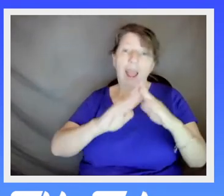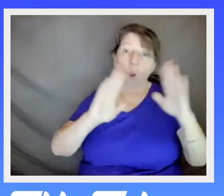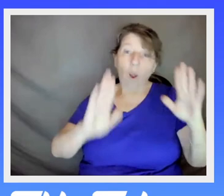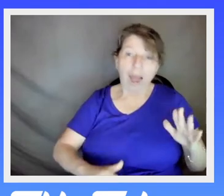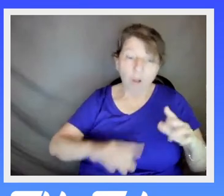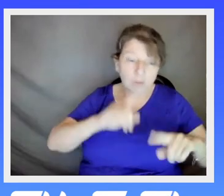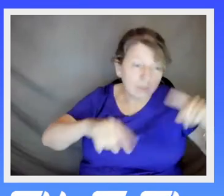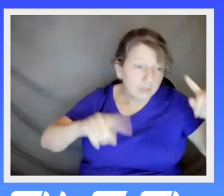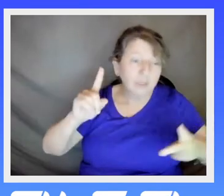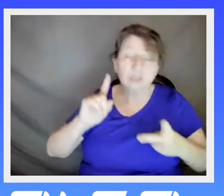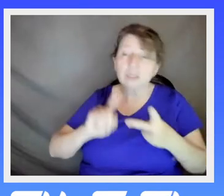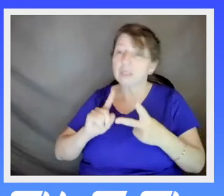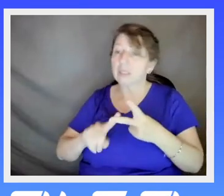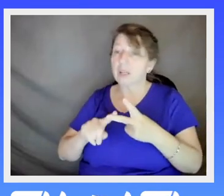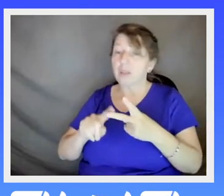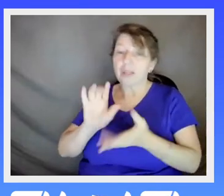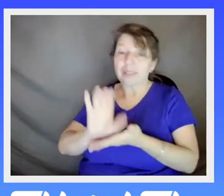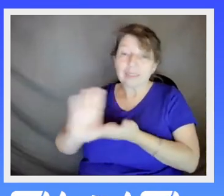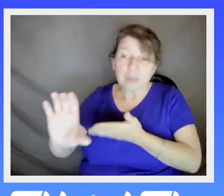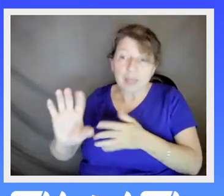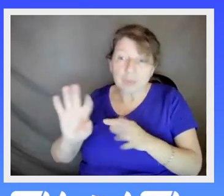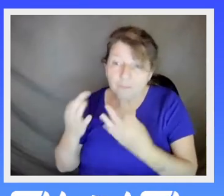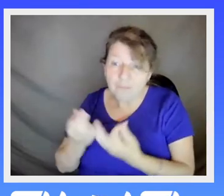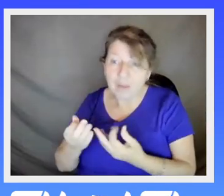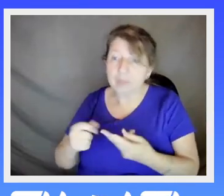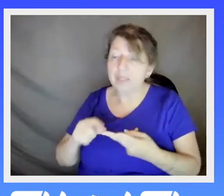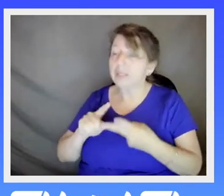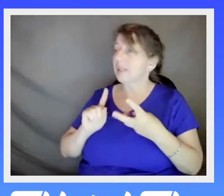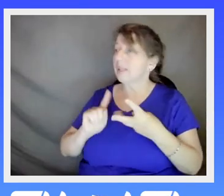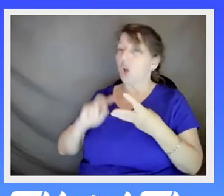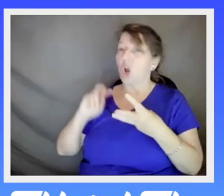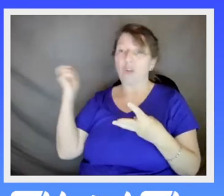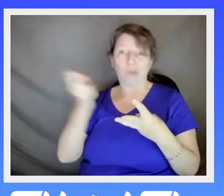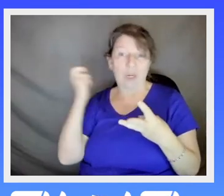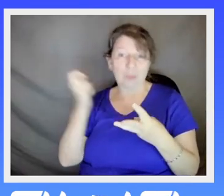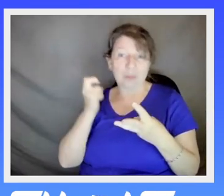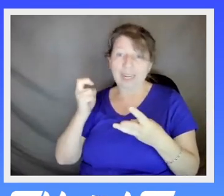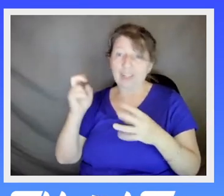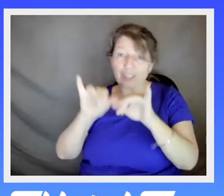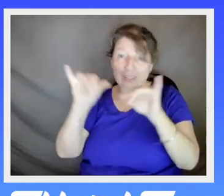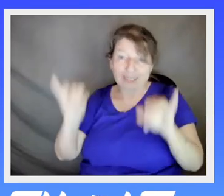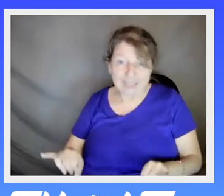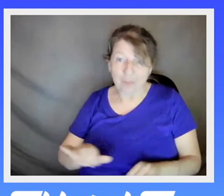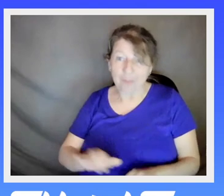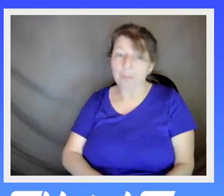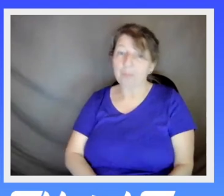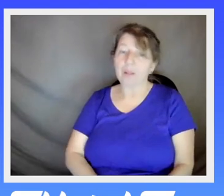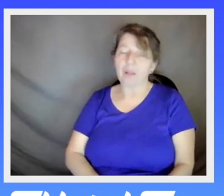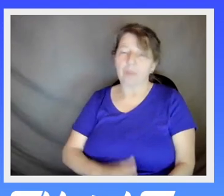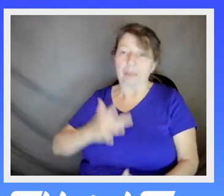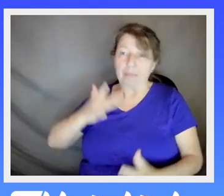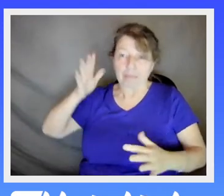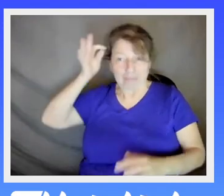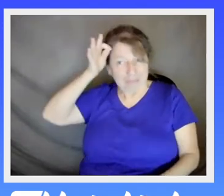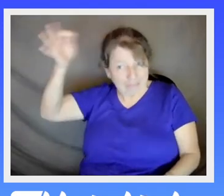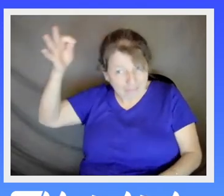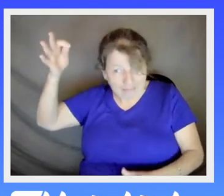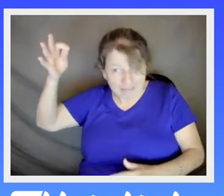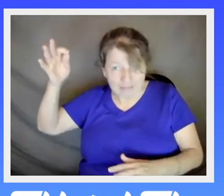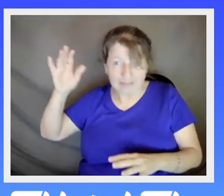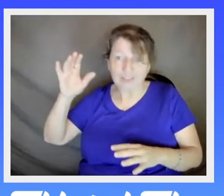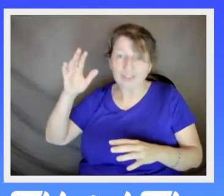are facing, our transportation system, barely functional in many